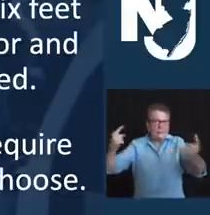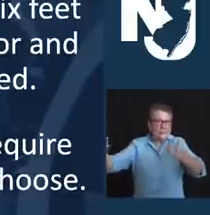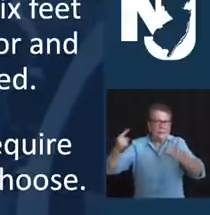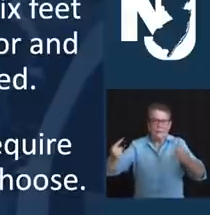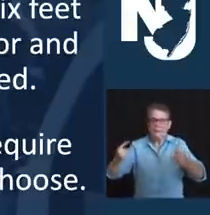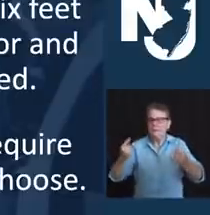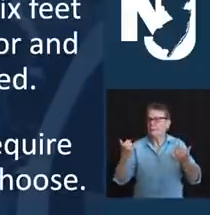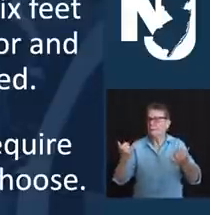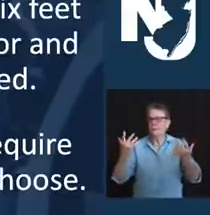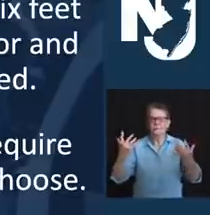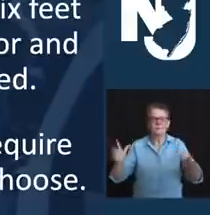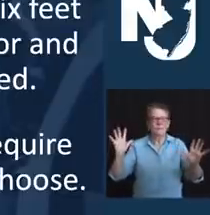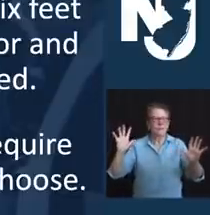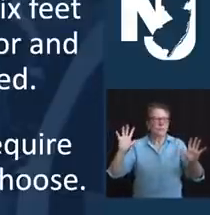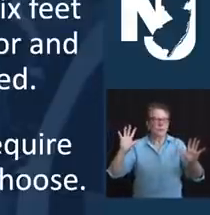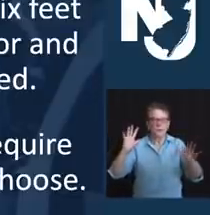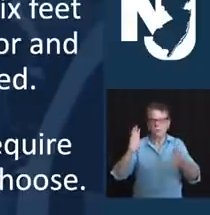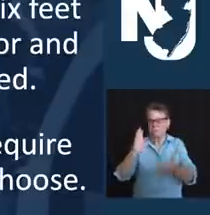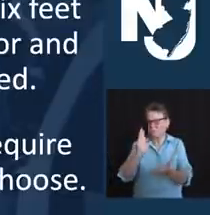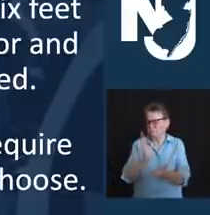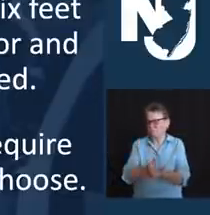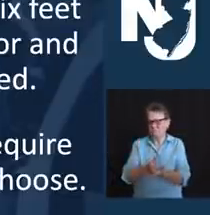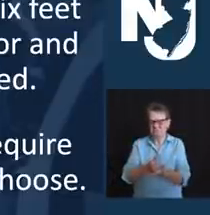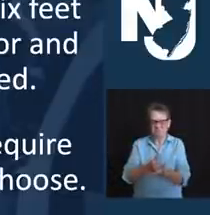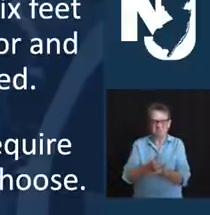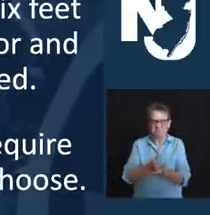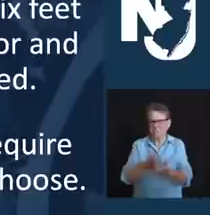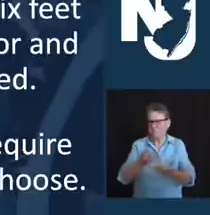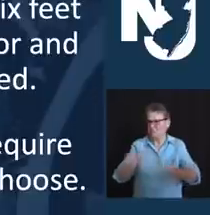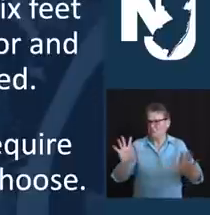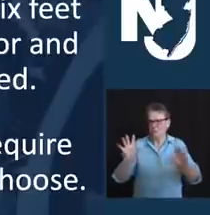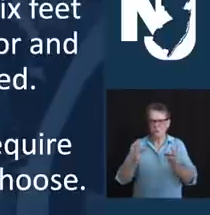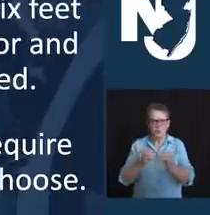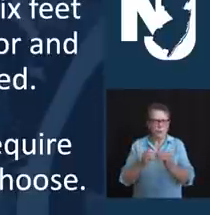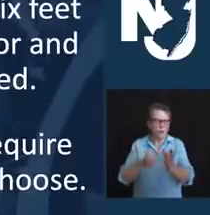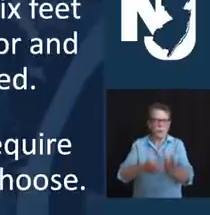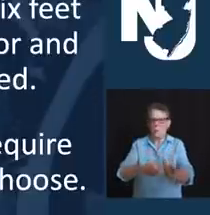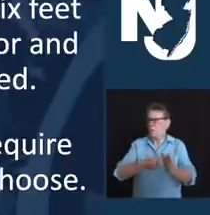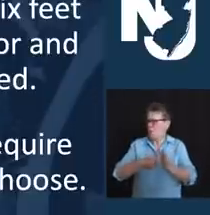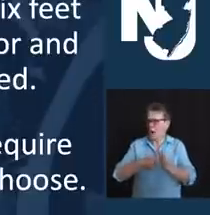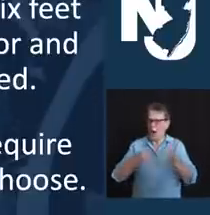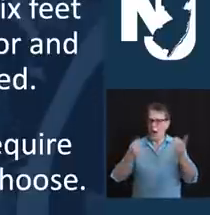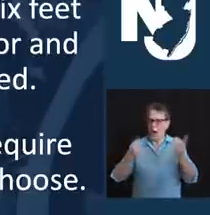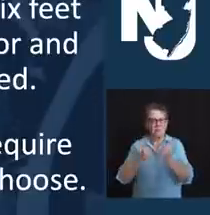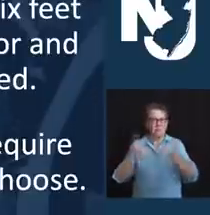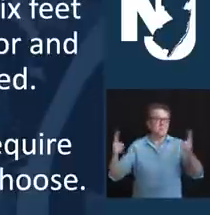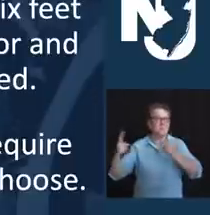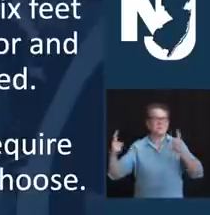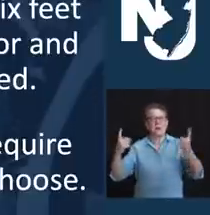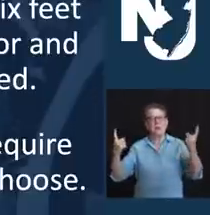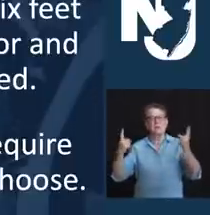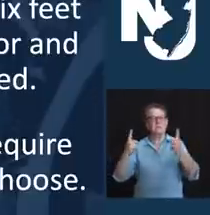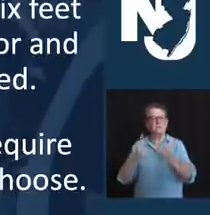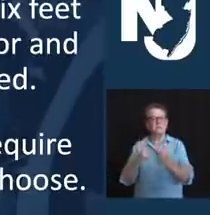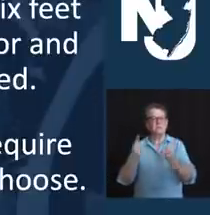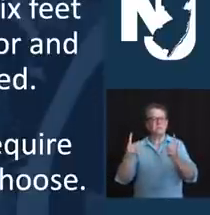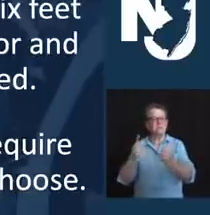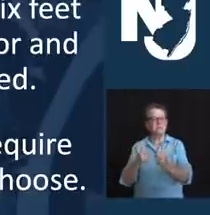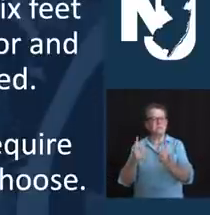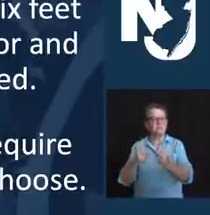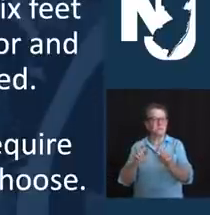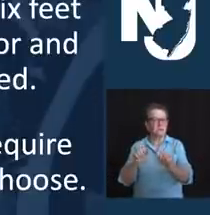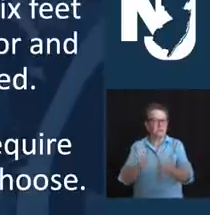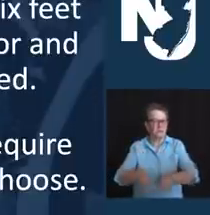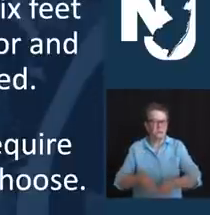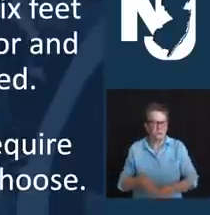and recreational and entertainment businesses such as casinos. Excuse me. We will also be